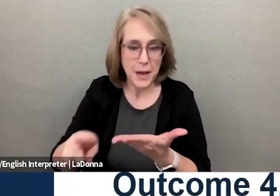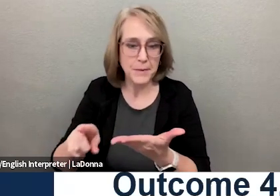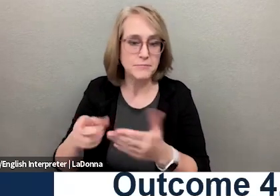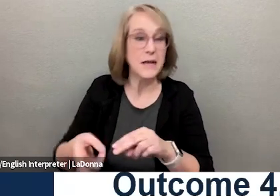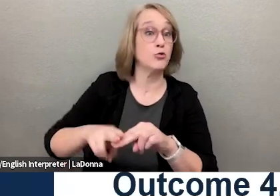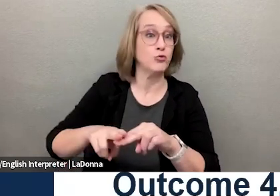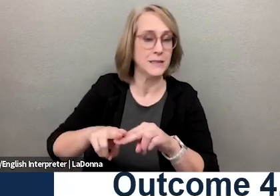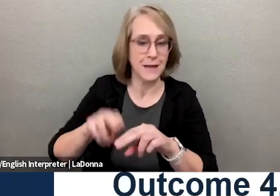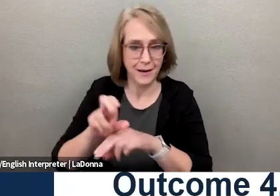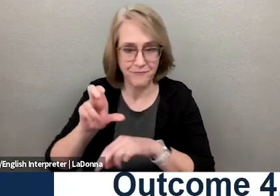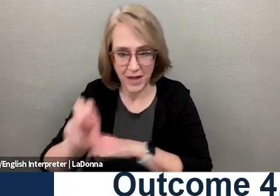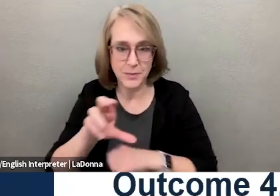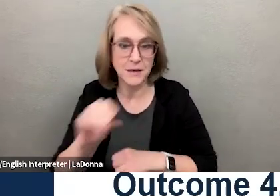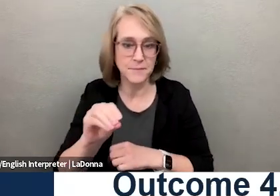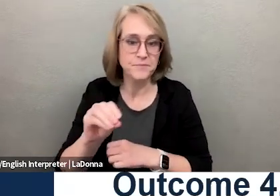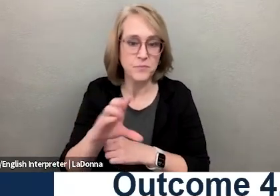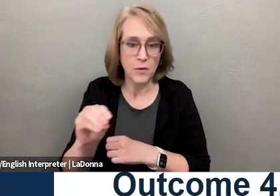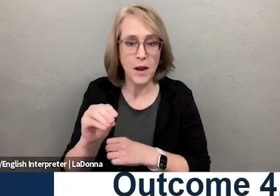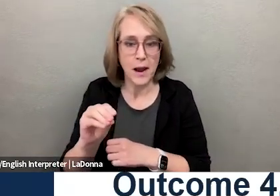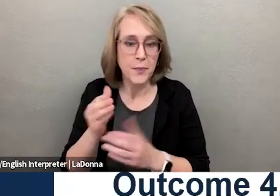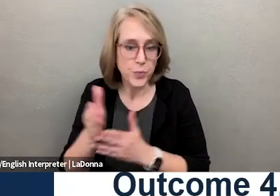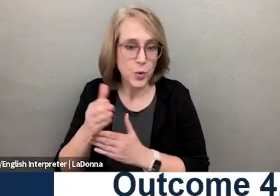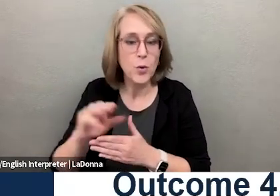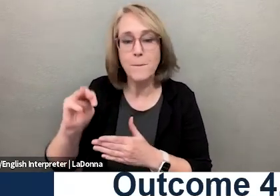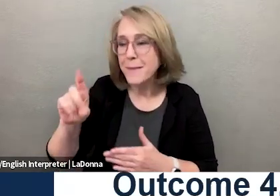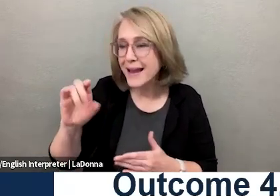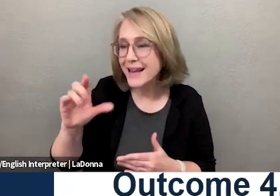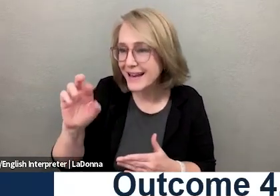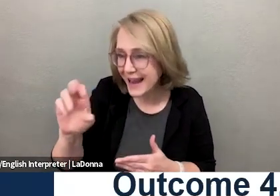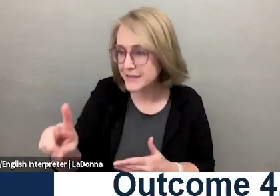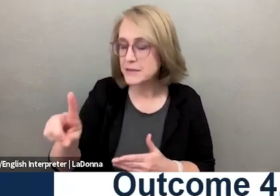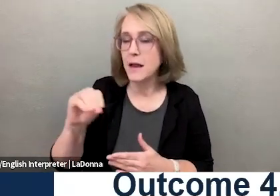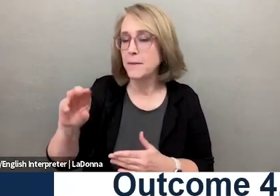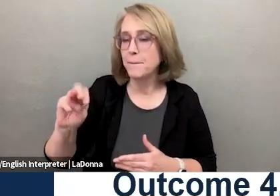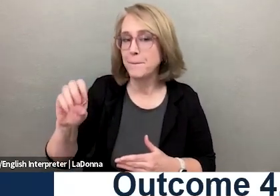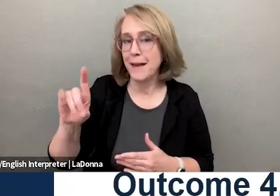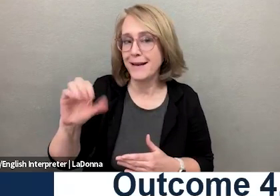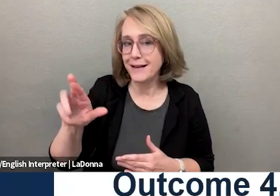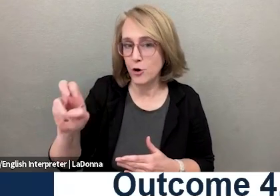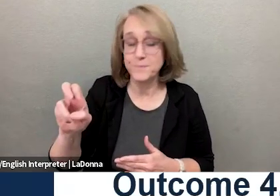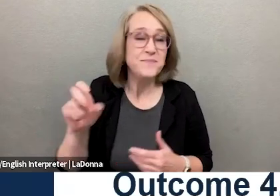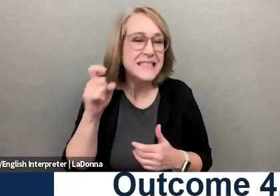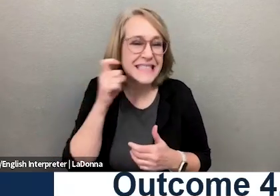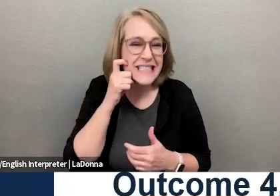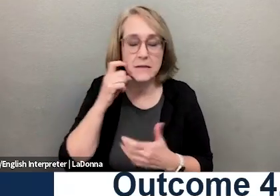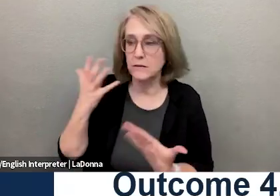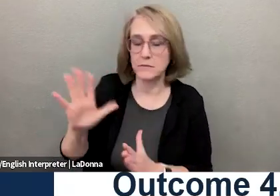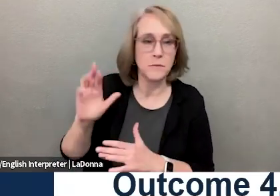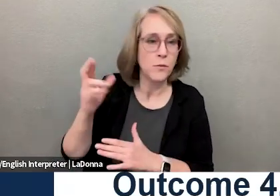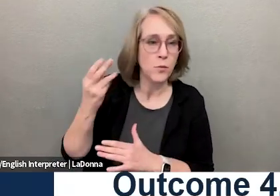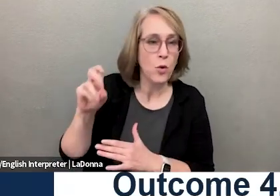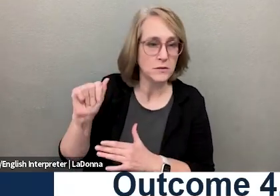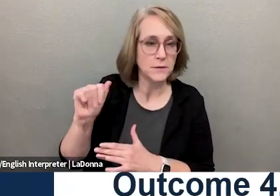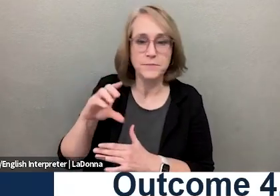address barriers related to awareness and eligibility. As Rhonda and some of my